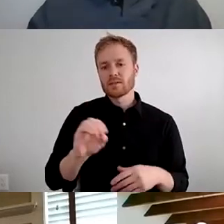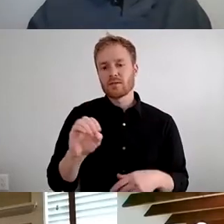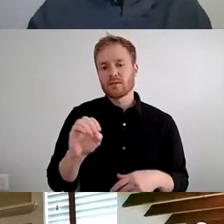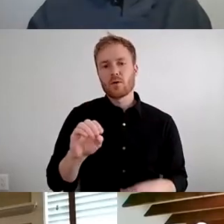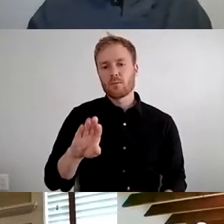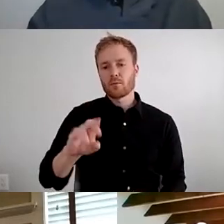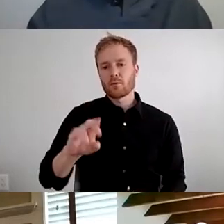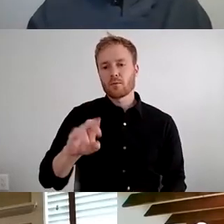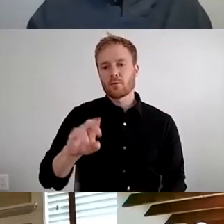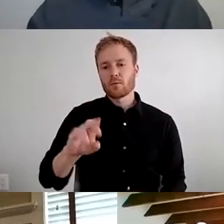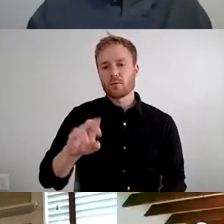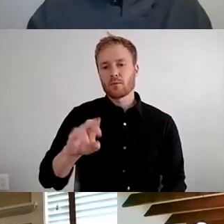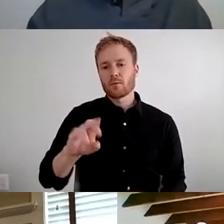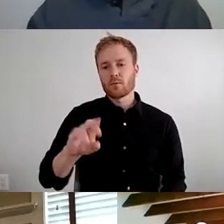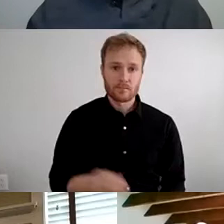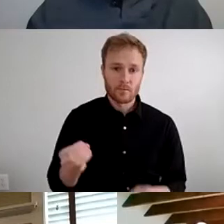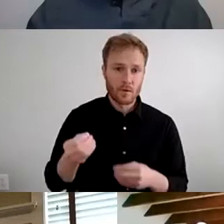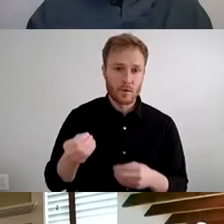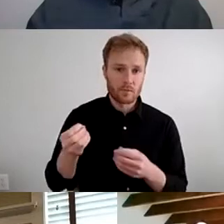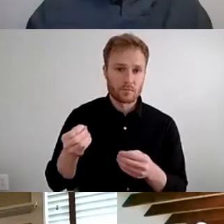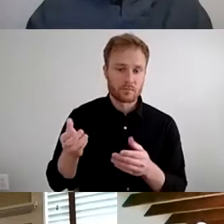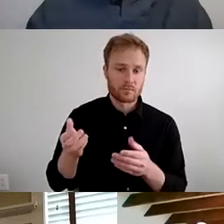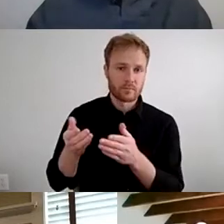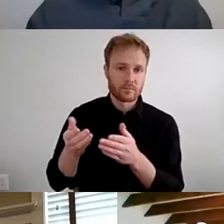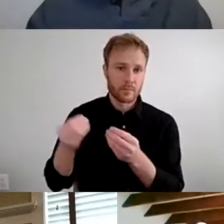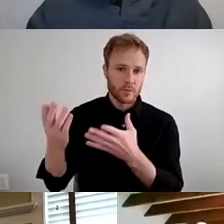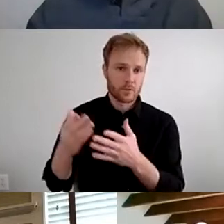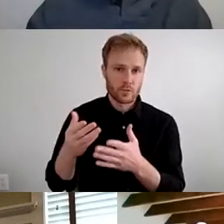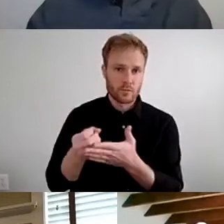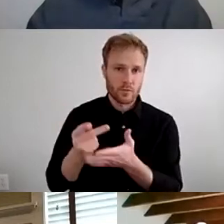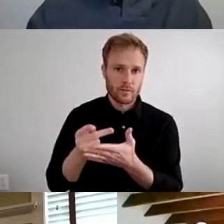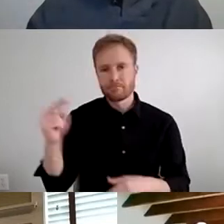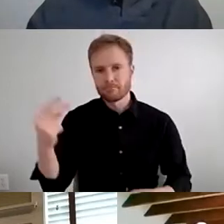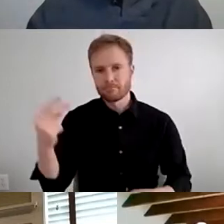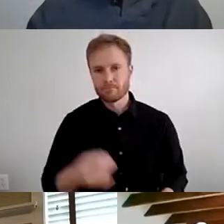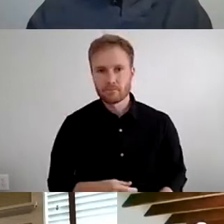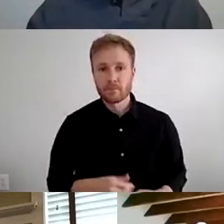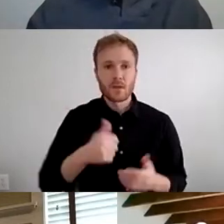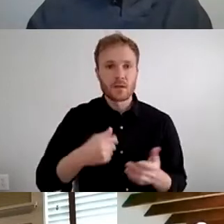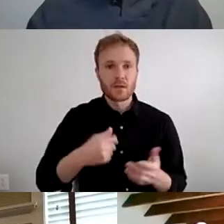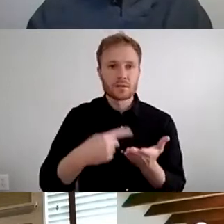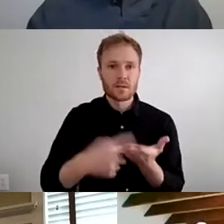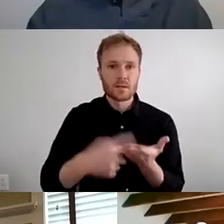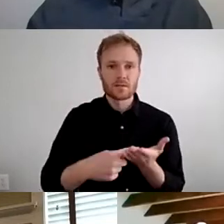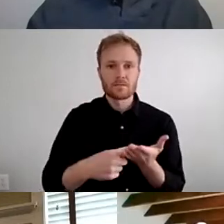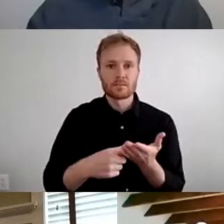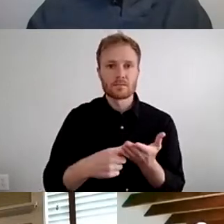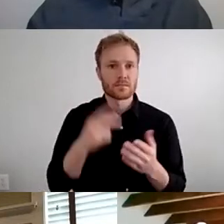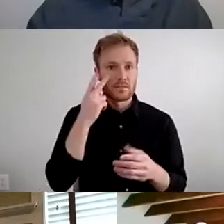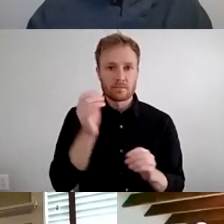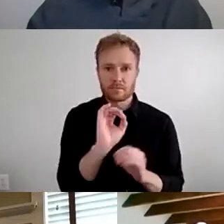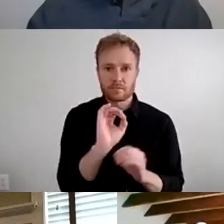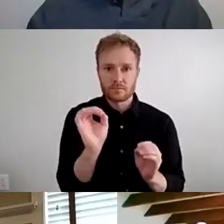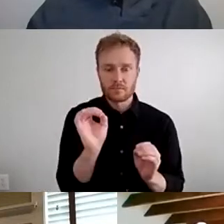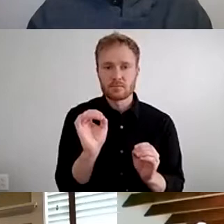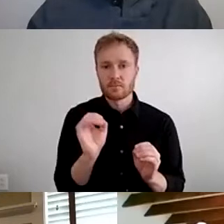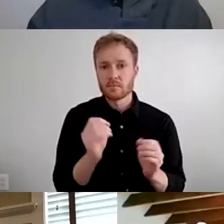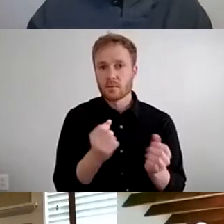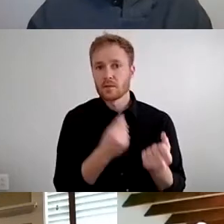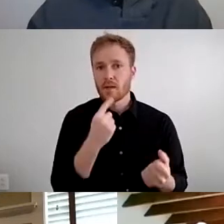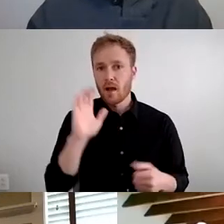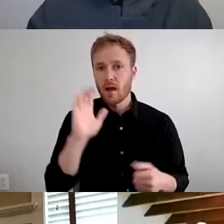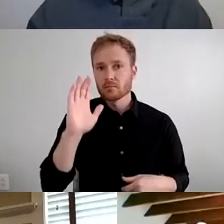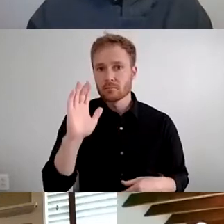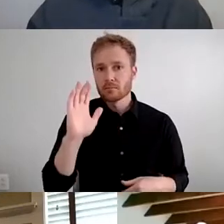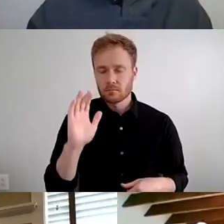Need a motion to approve. Second. Any discussion? Seeing none, all those in favor say aye. Aye.